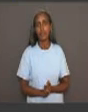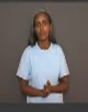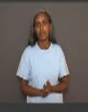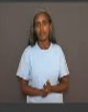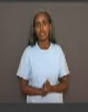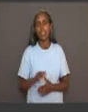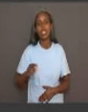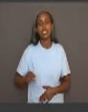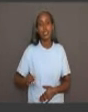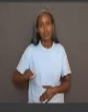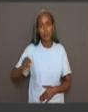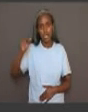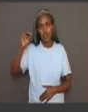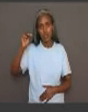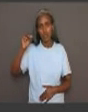1.